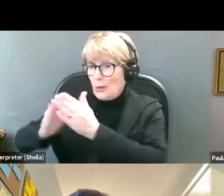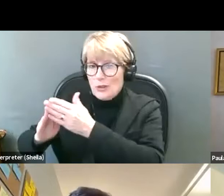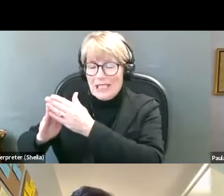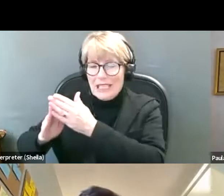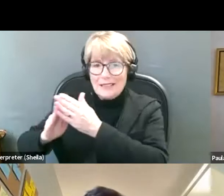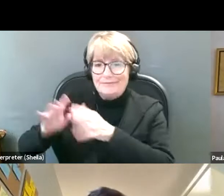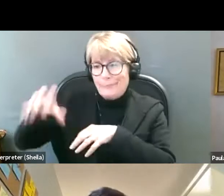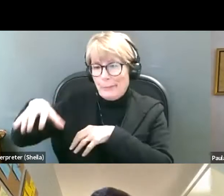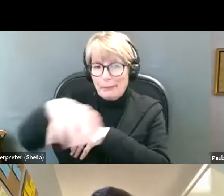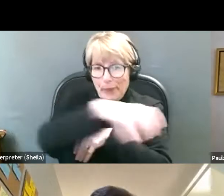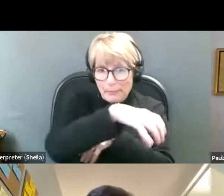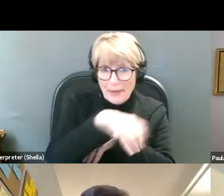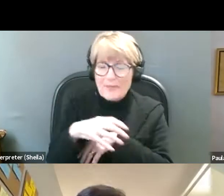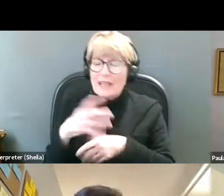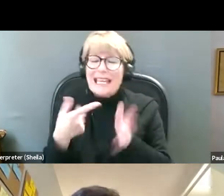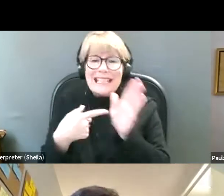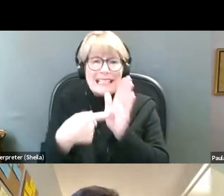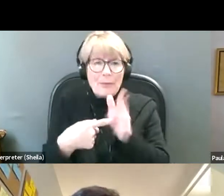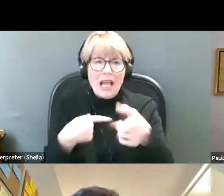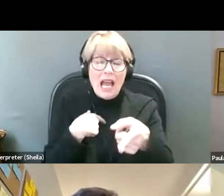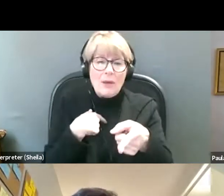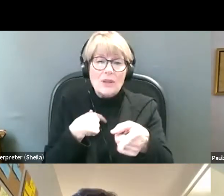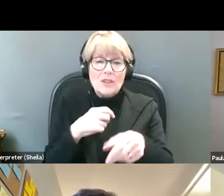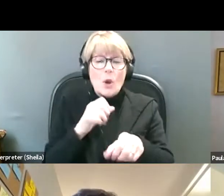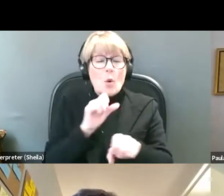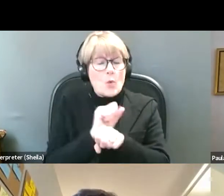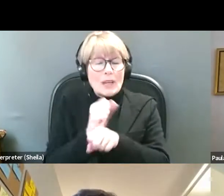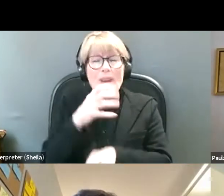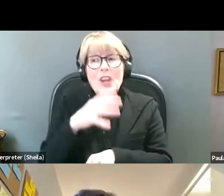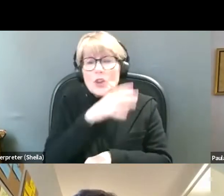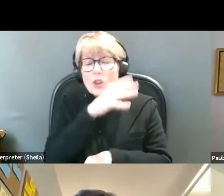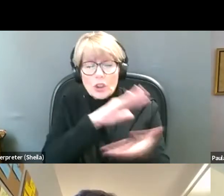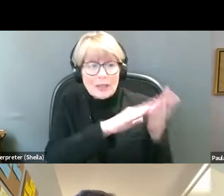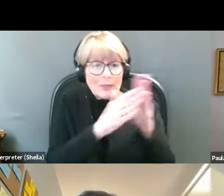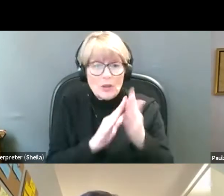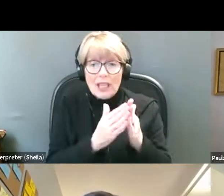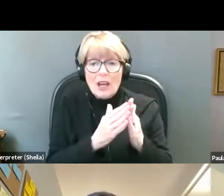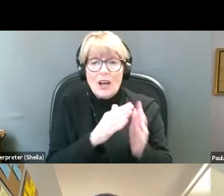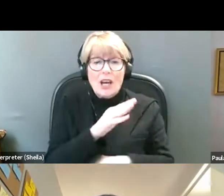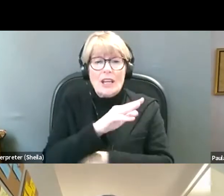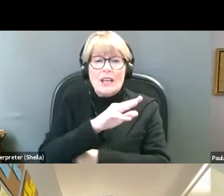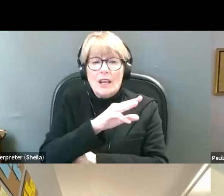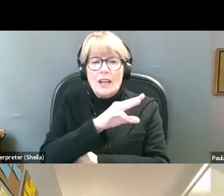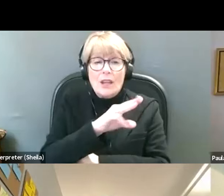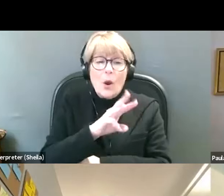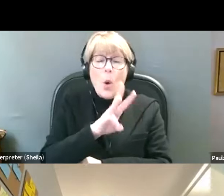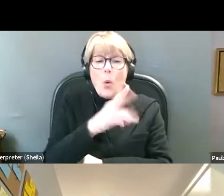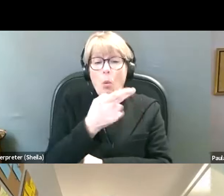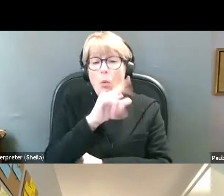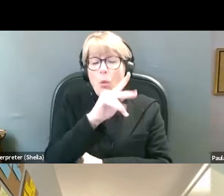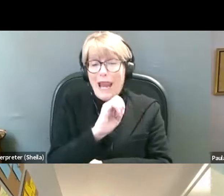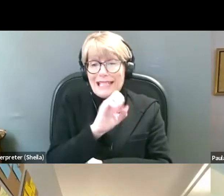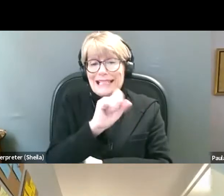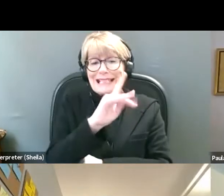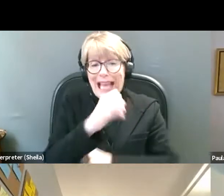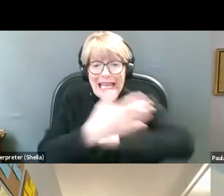gave earlier, I was working with a rural community in Whiteside County on the western part of the state. And again, I could